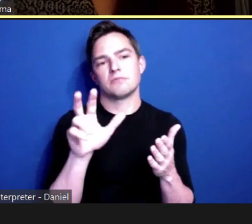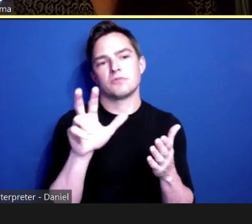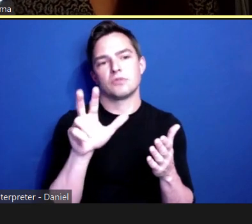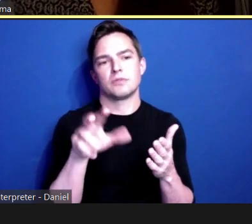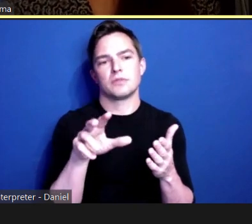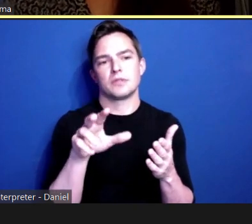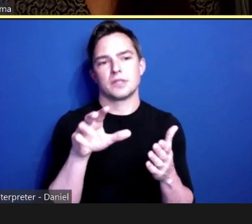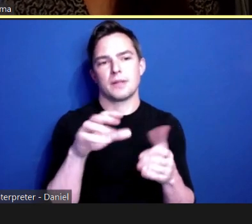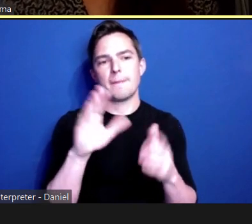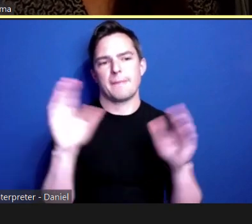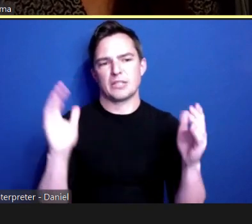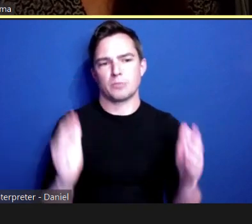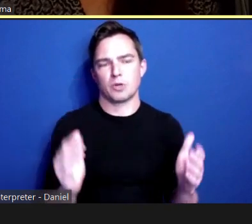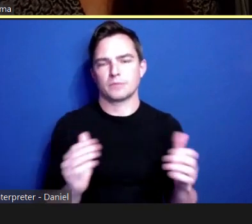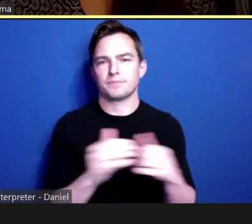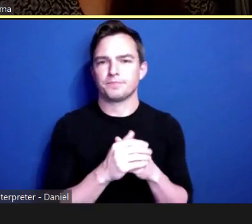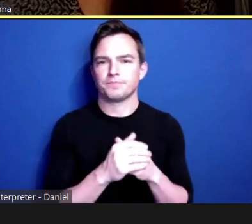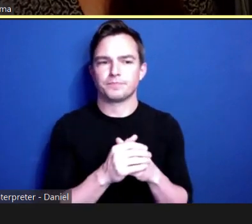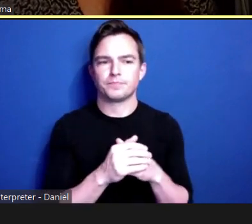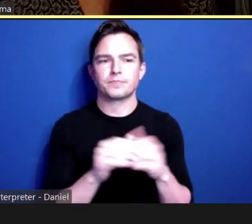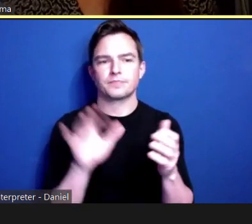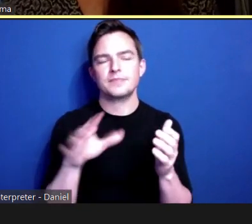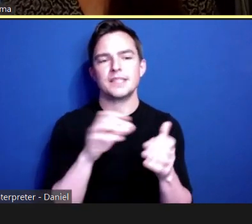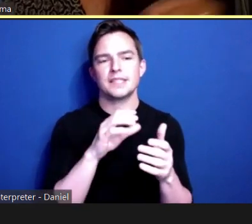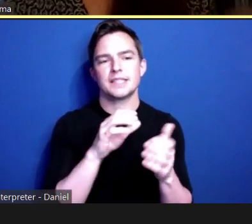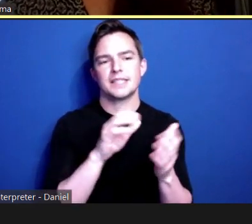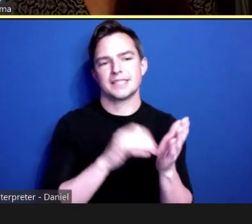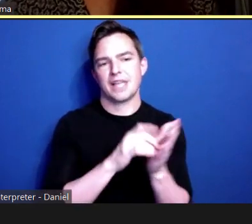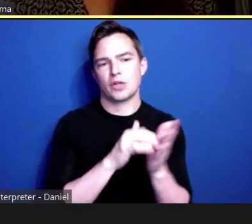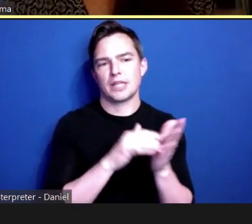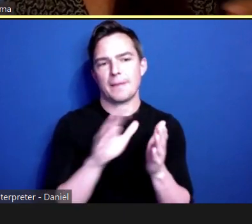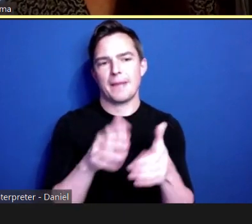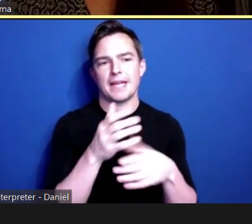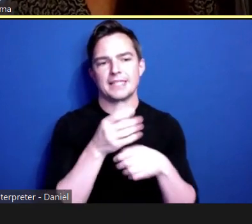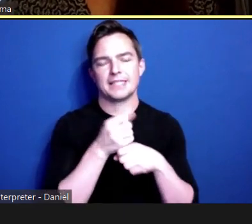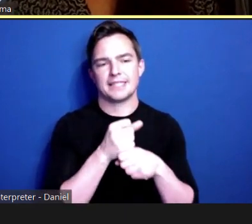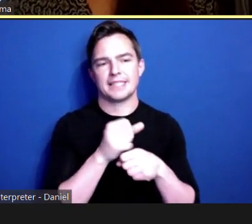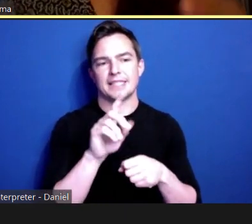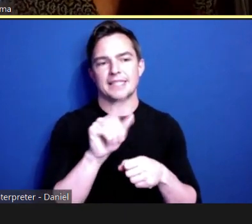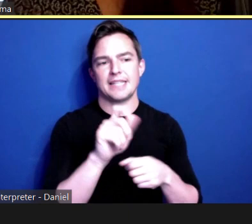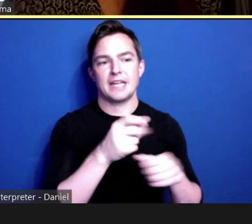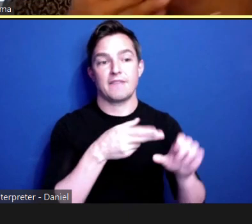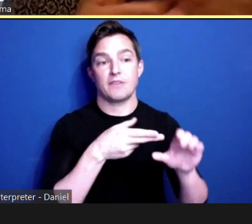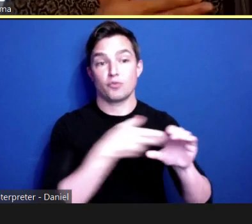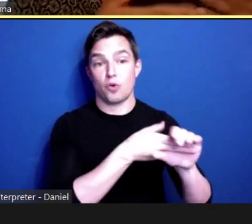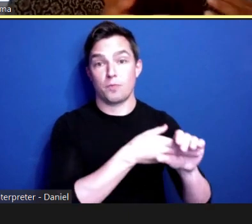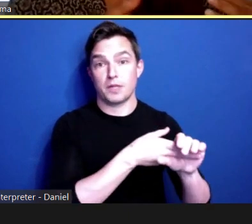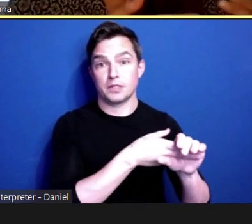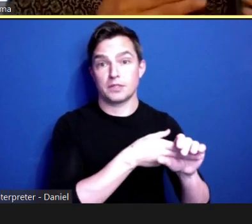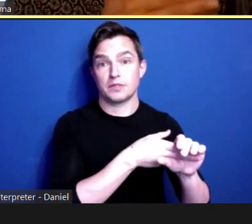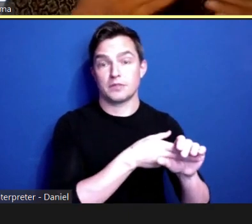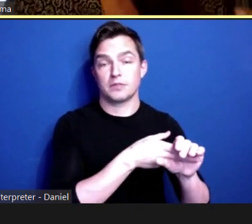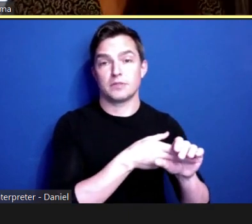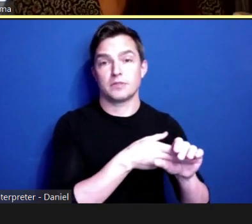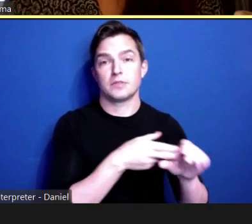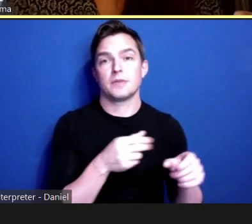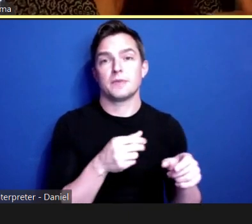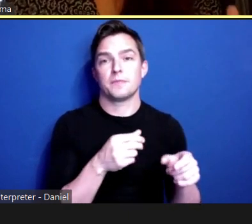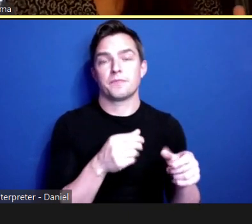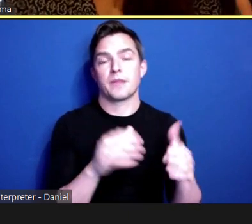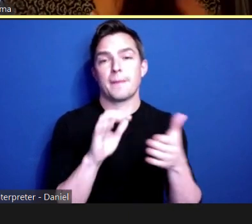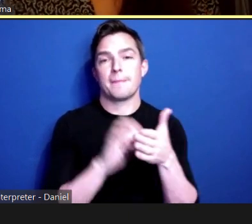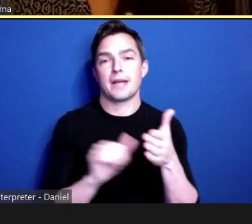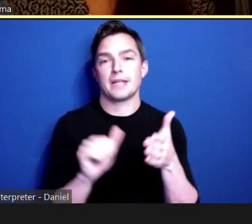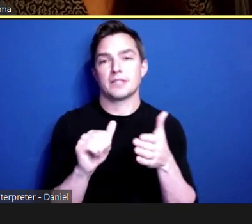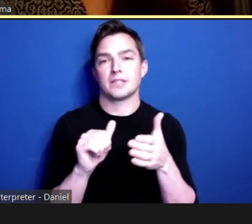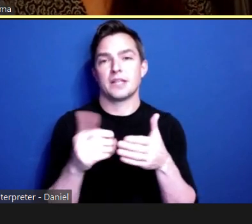Age at the enrollment is calculated by taking the date of enrollment, per se or non-per se, minus the